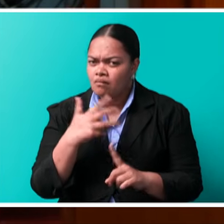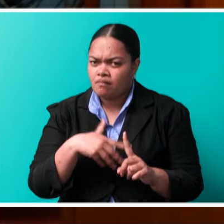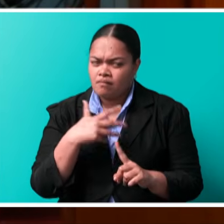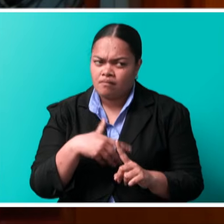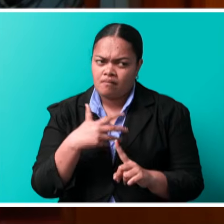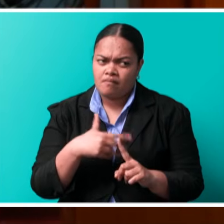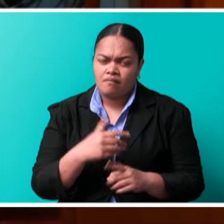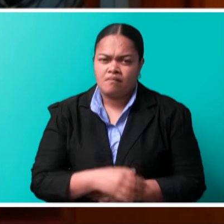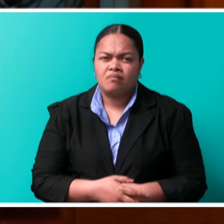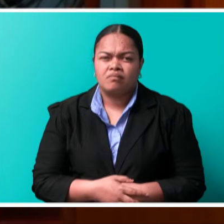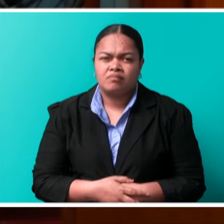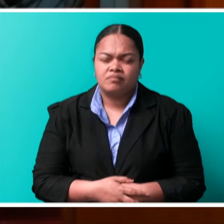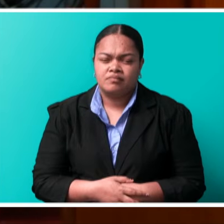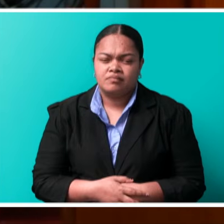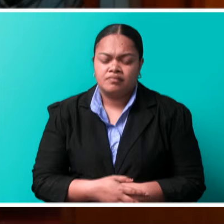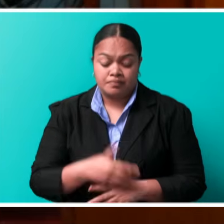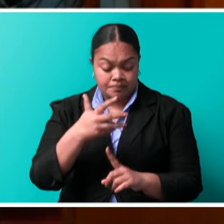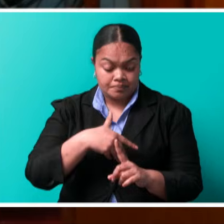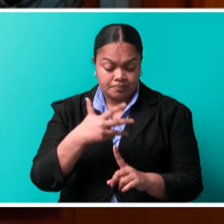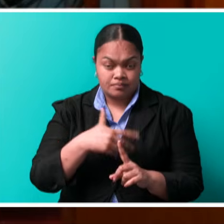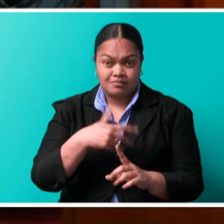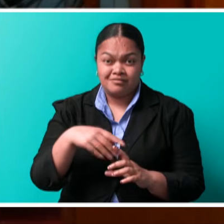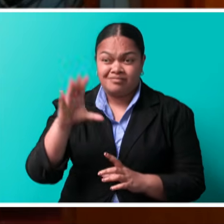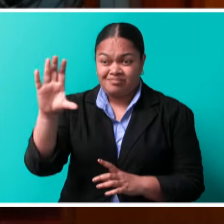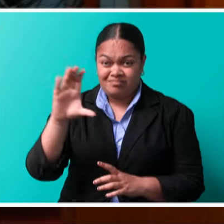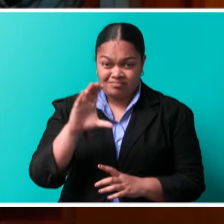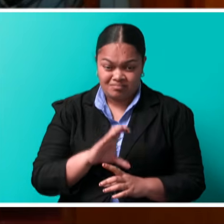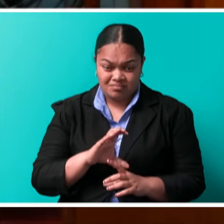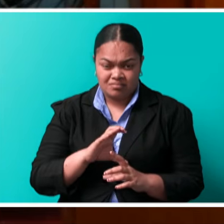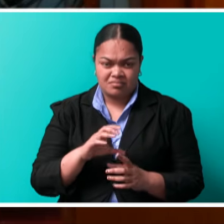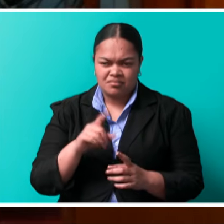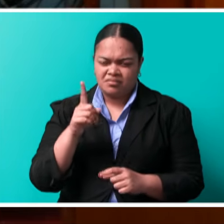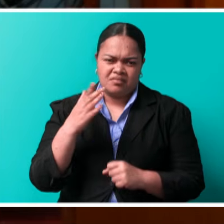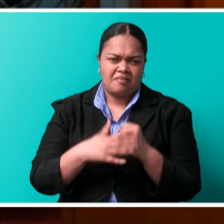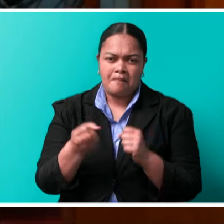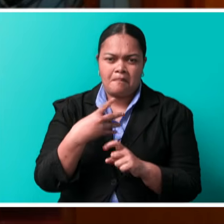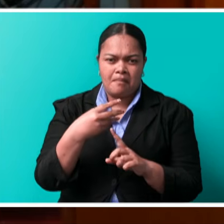to GDP, but then we can see on the ground that there have been